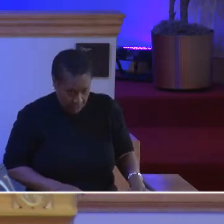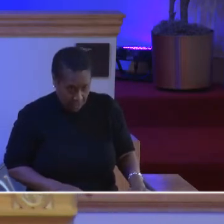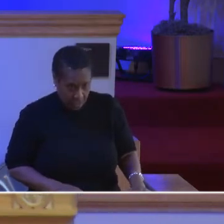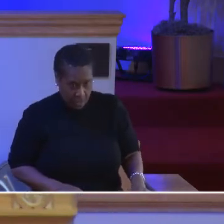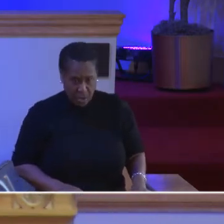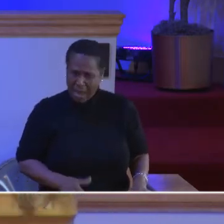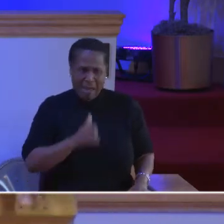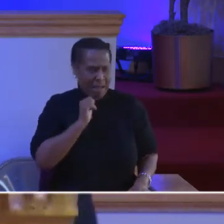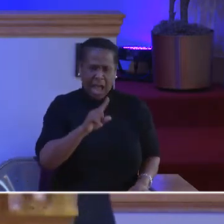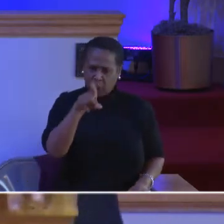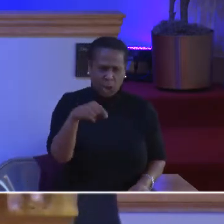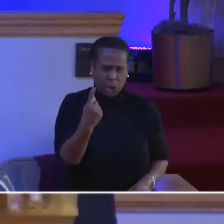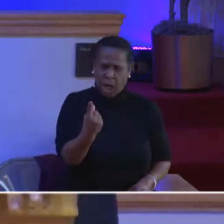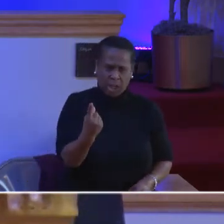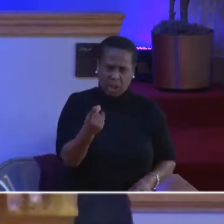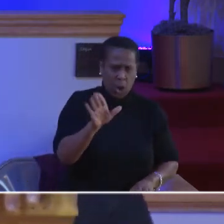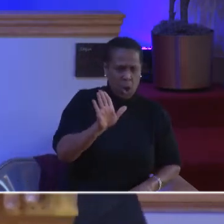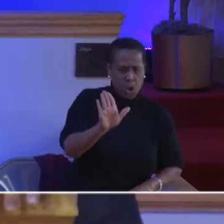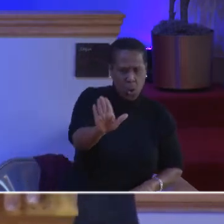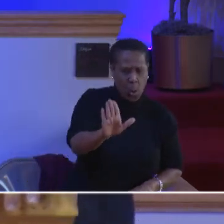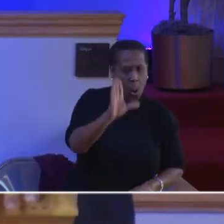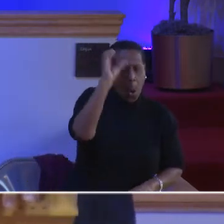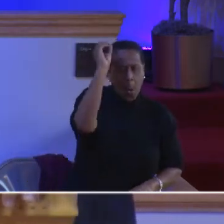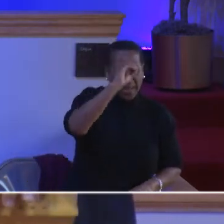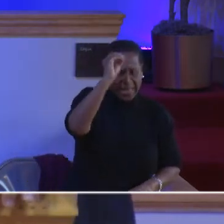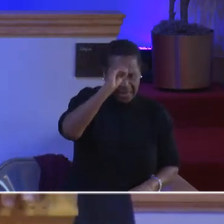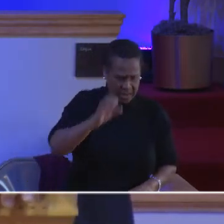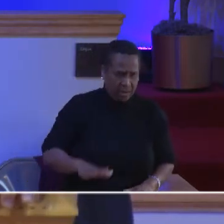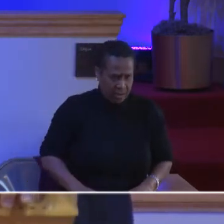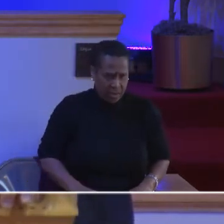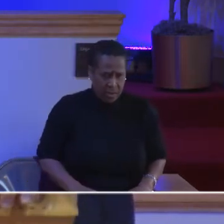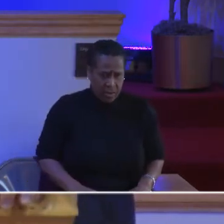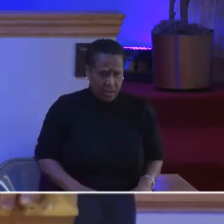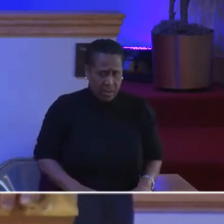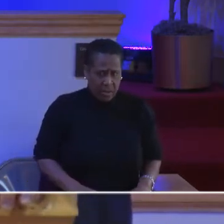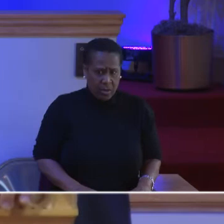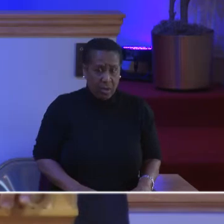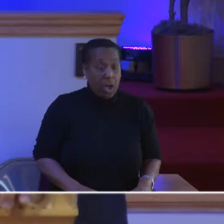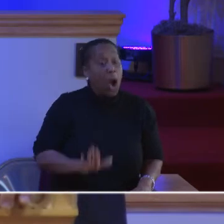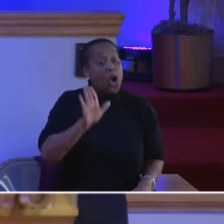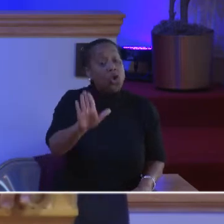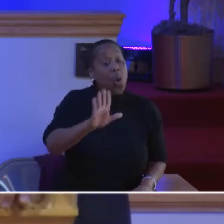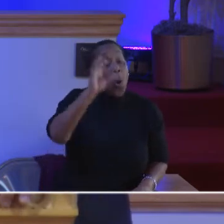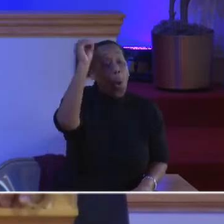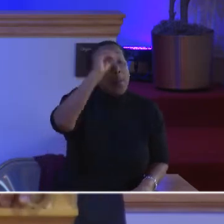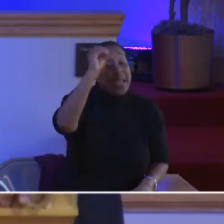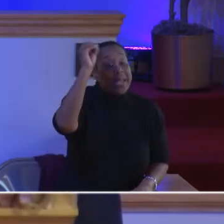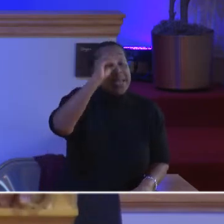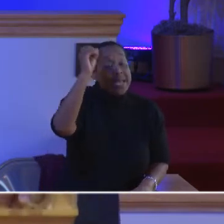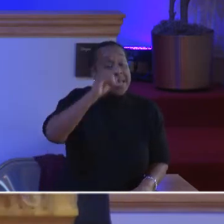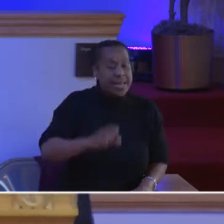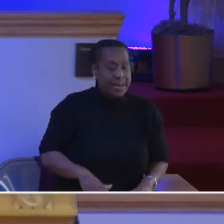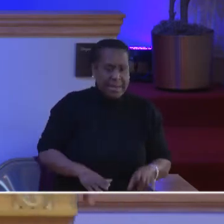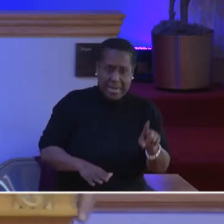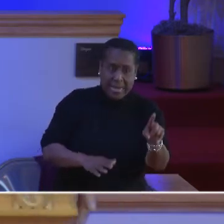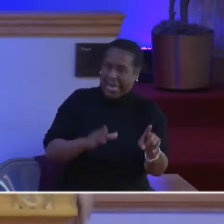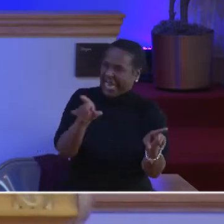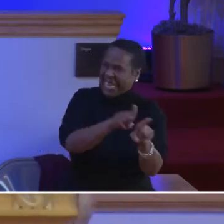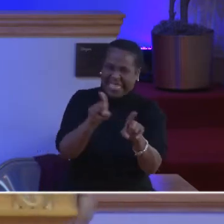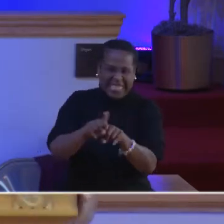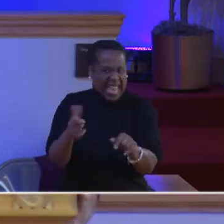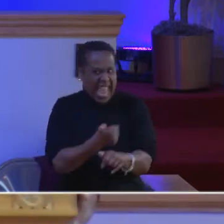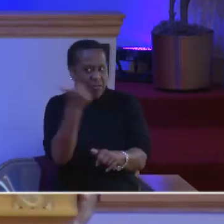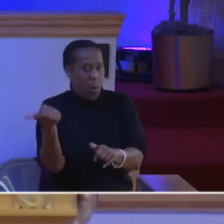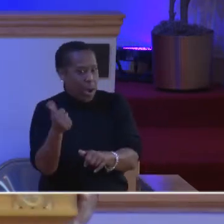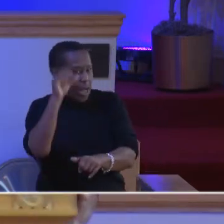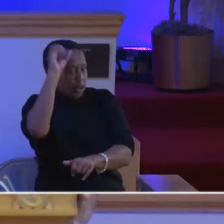not just your opinion. Your opinion is like everybody else's